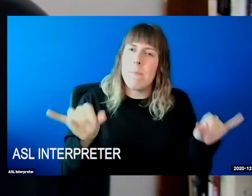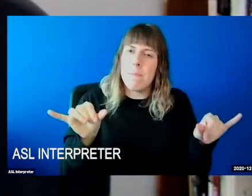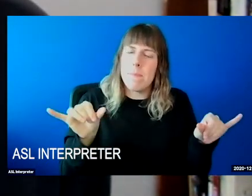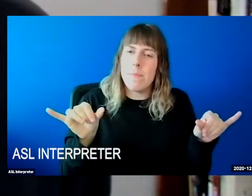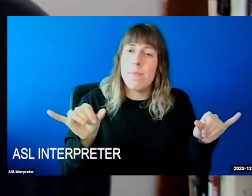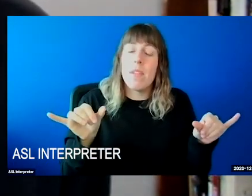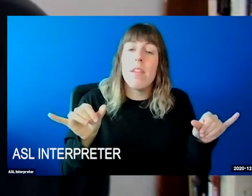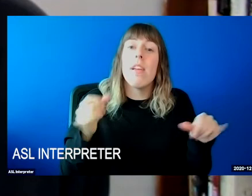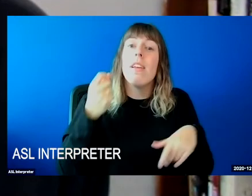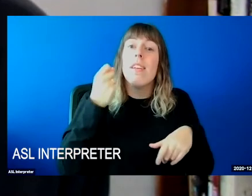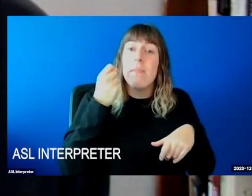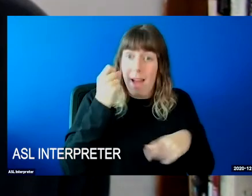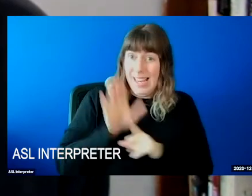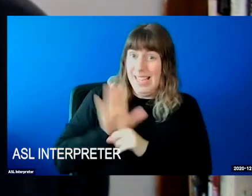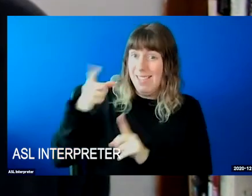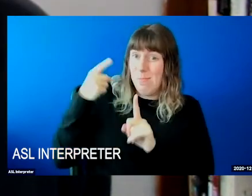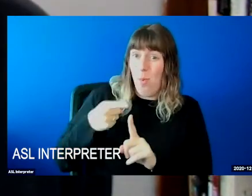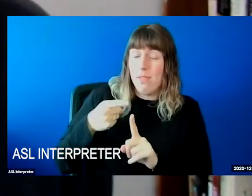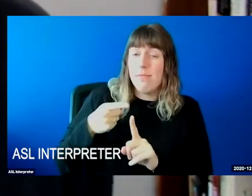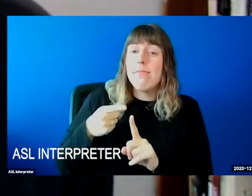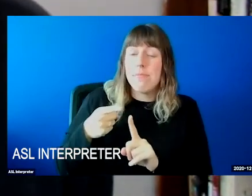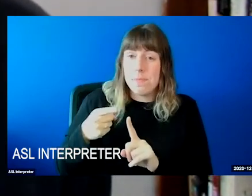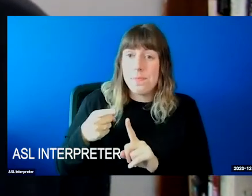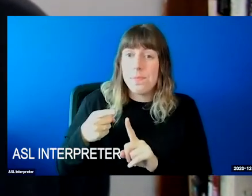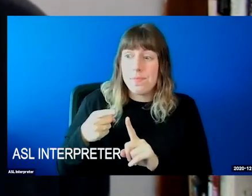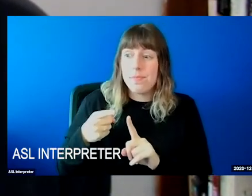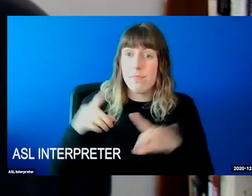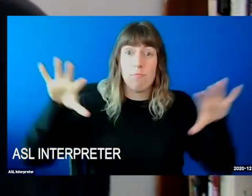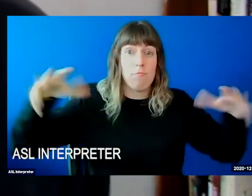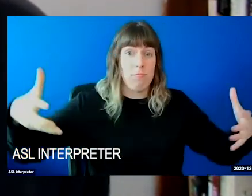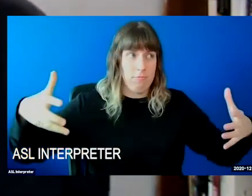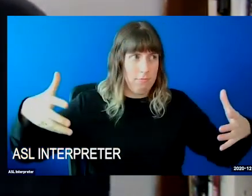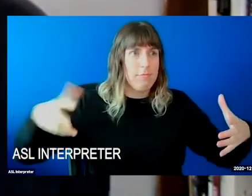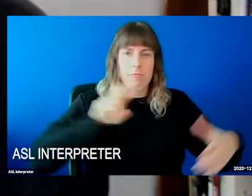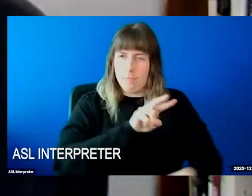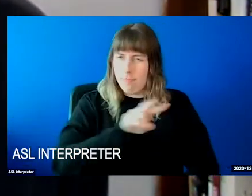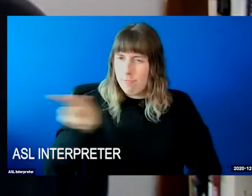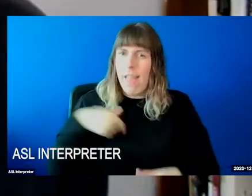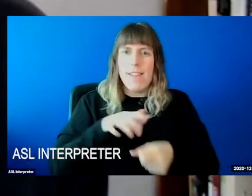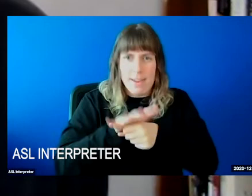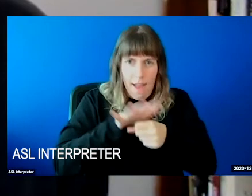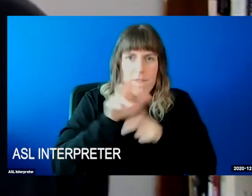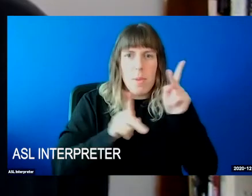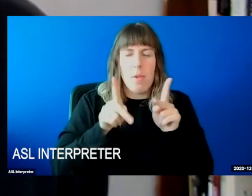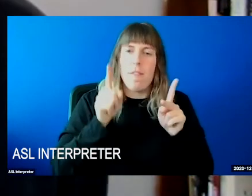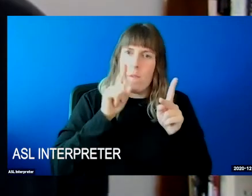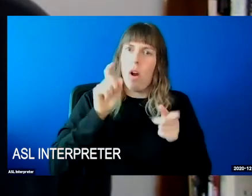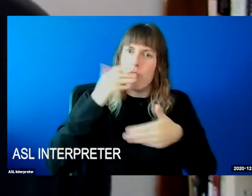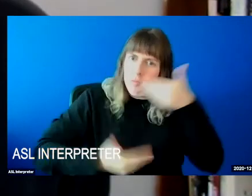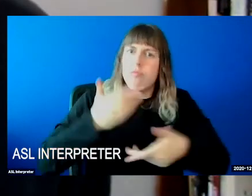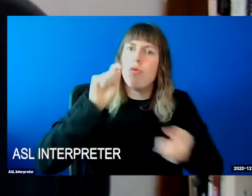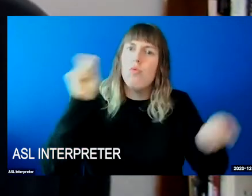but his point was, I guess, we had enough of the people we needed to push things forward, and